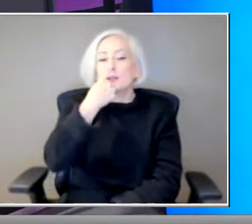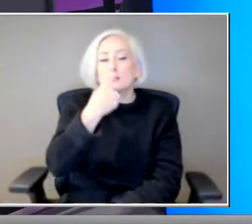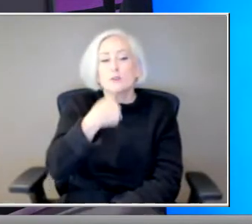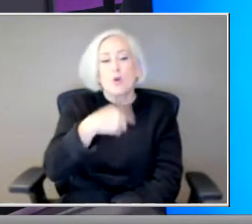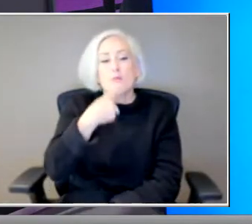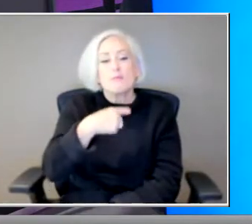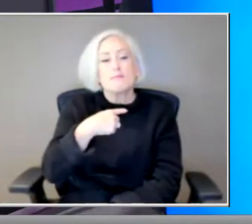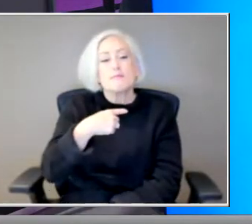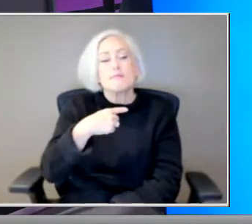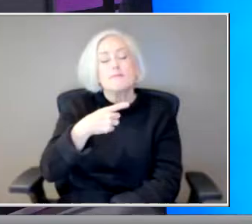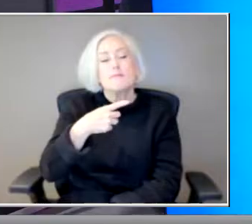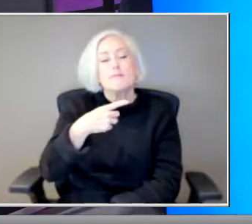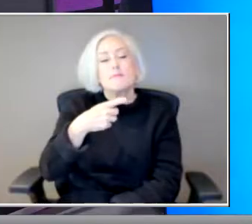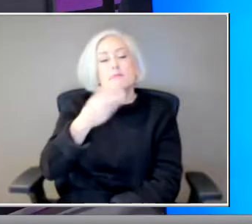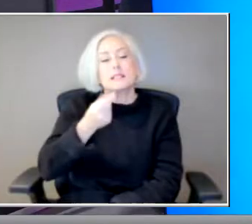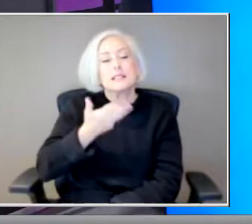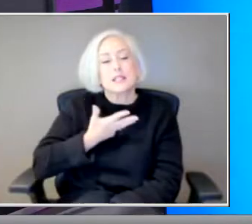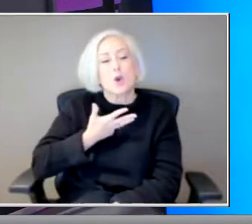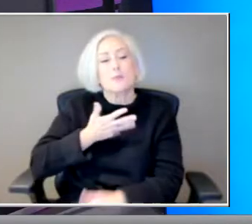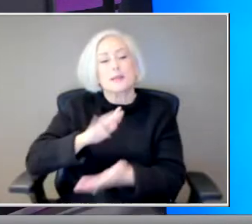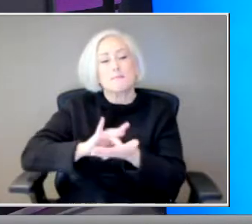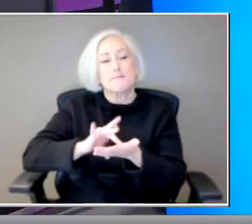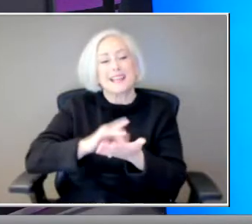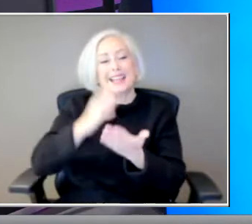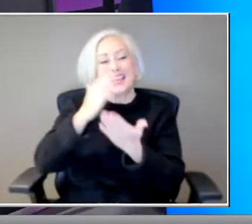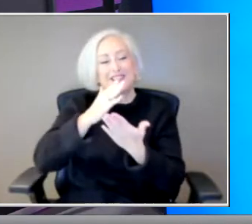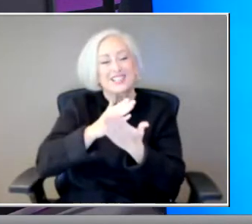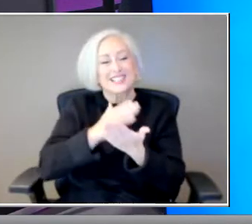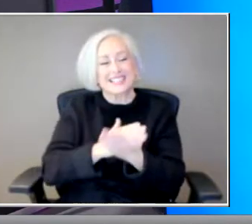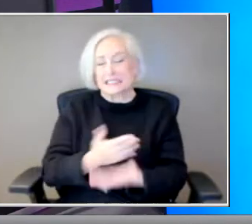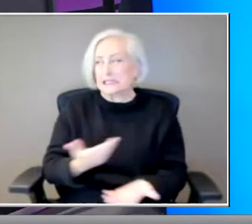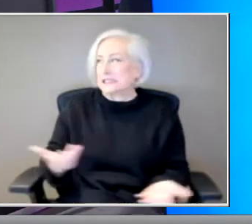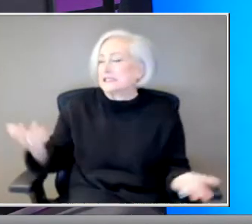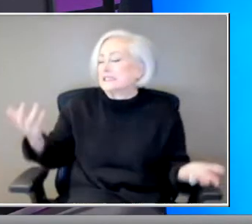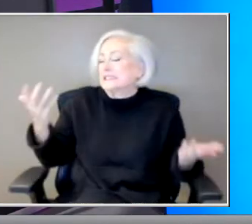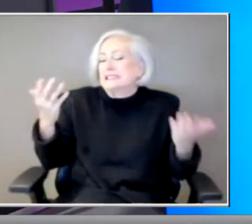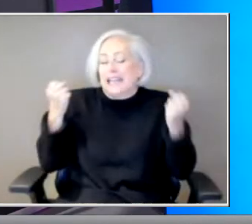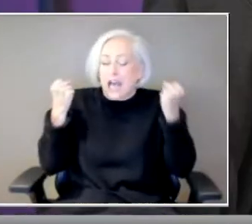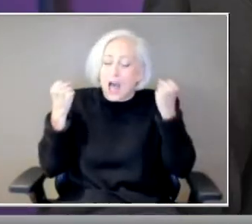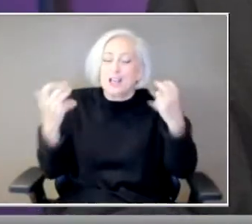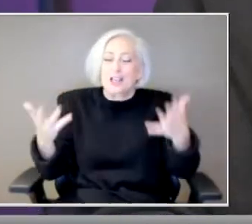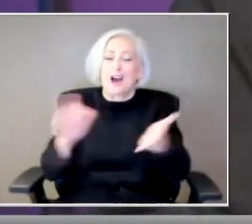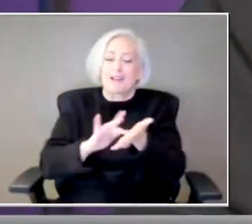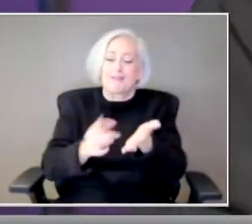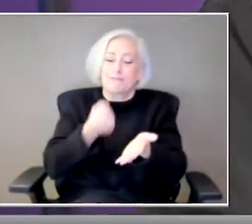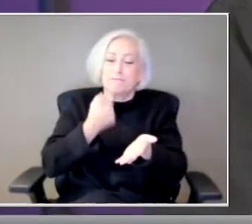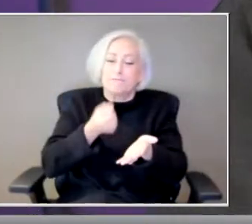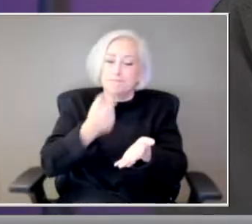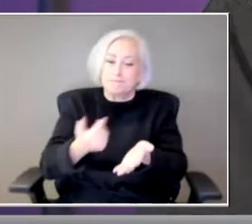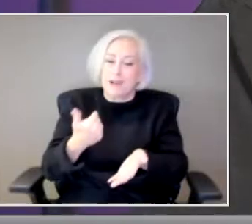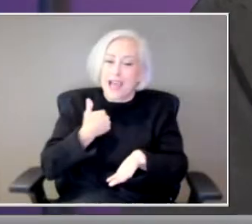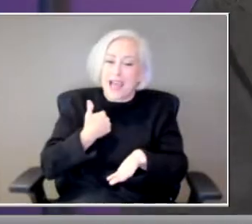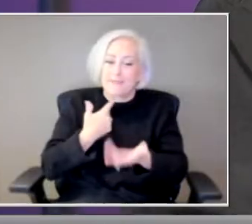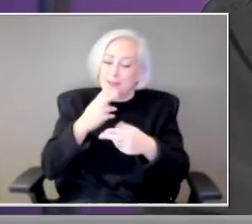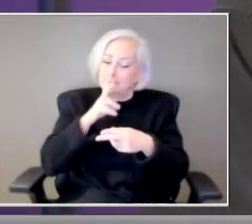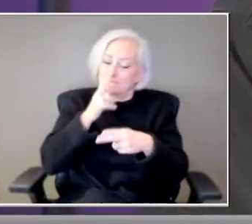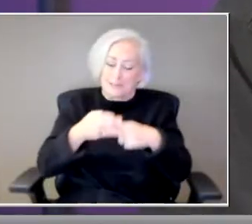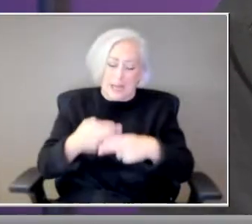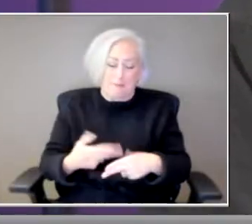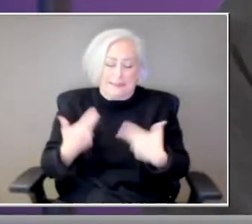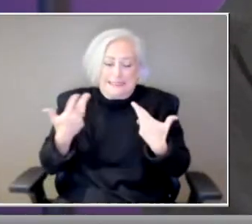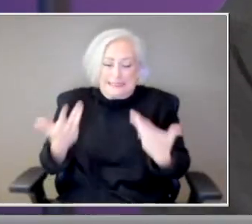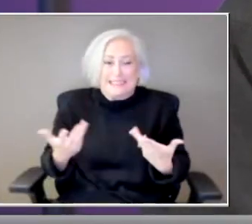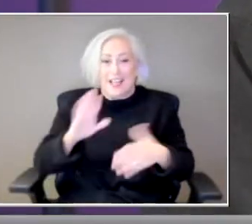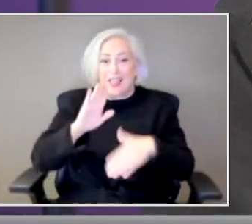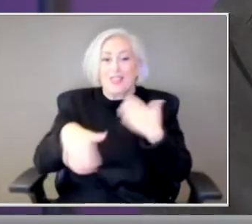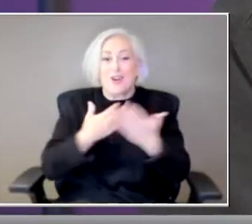keep your blood pressure at bay and everything? I couldn't tell you right offhand. Too many? I mean, I take a lot of pills, but they all seem to be working because I'm still